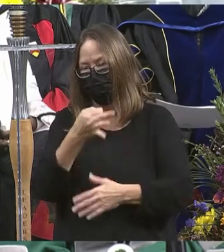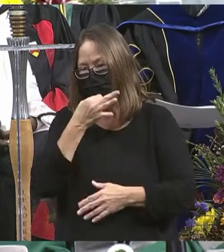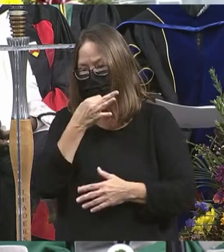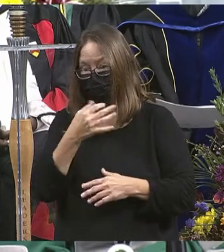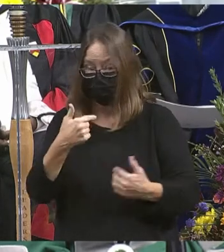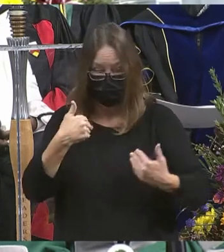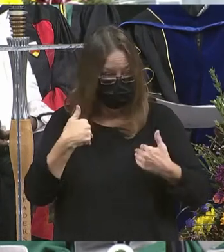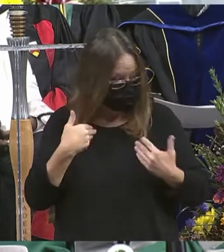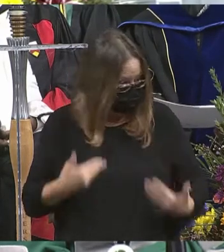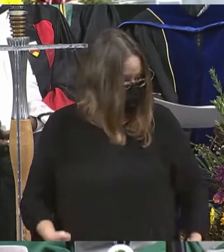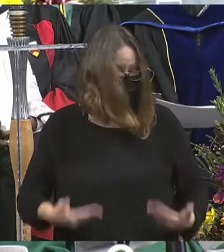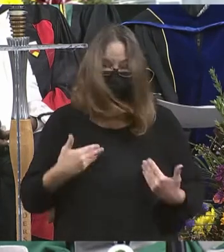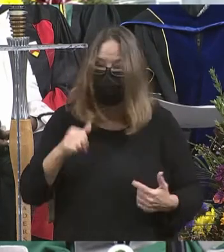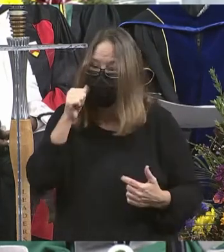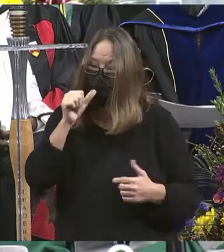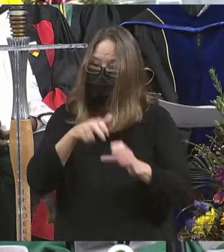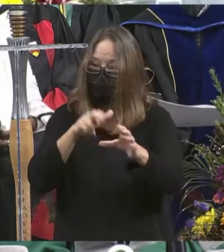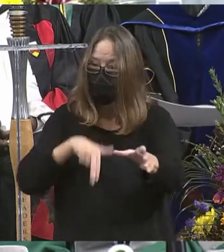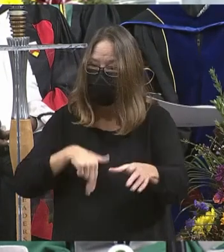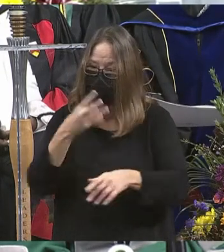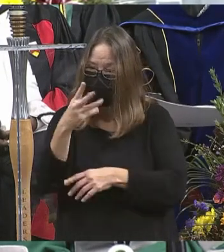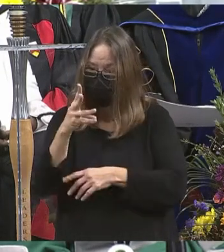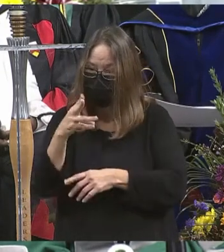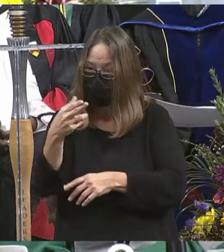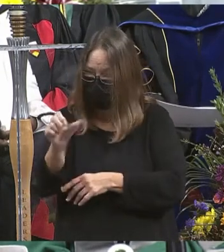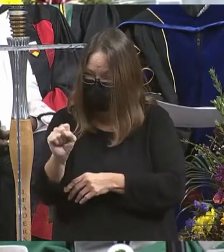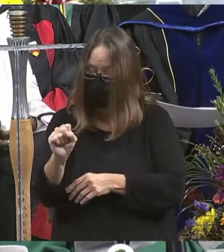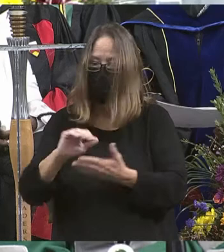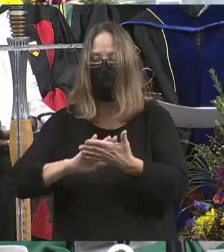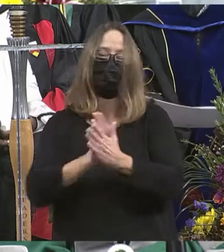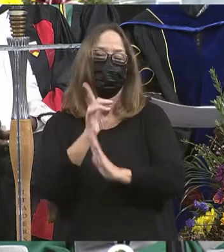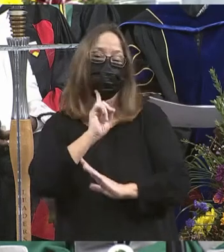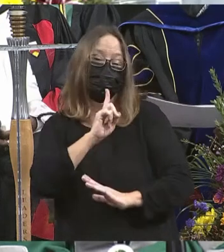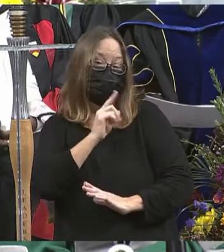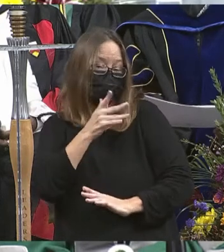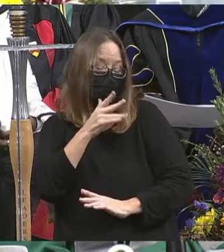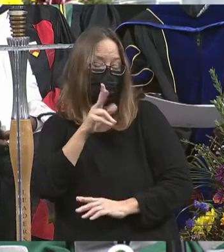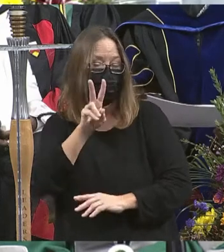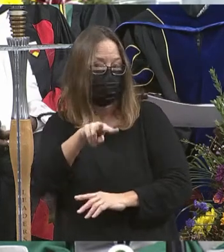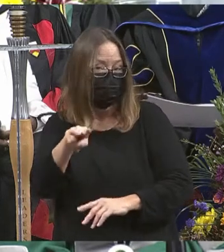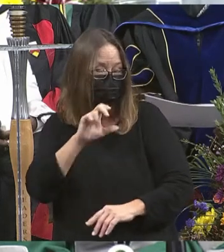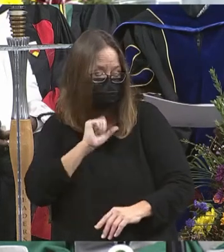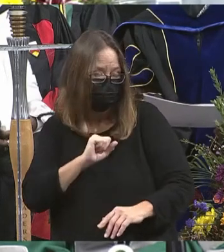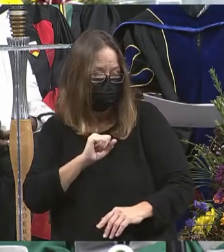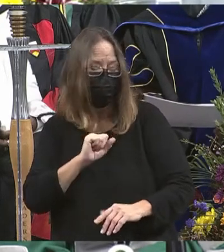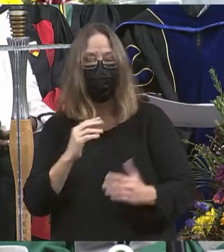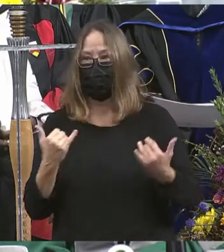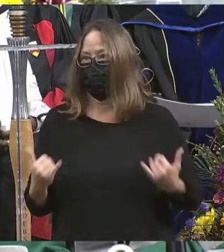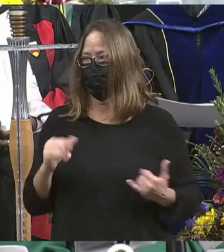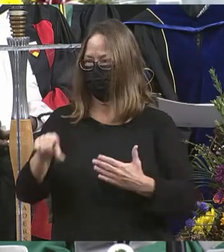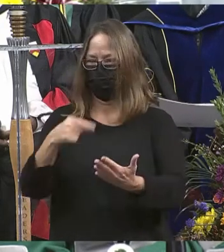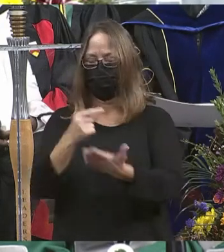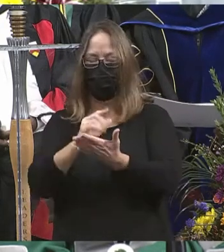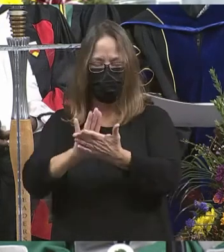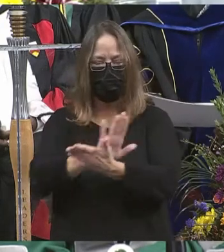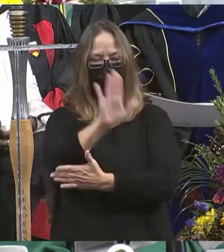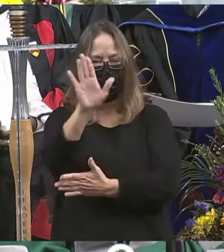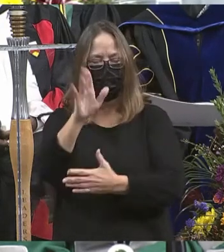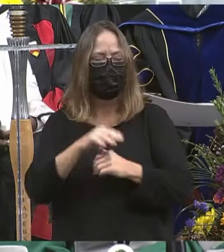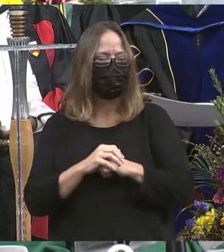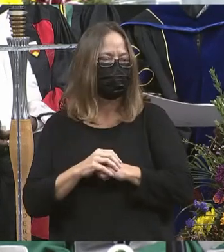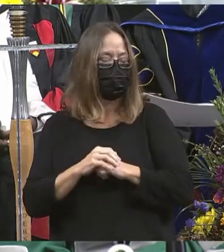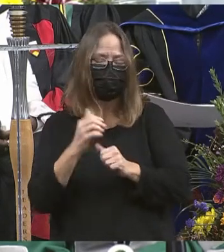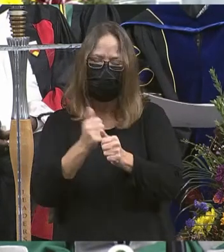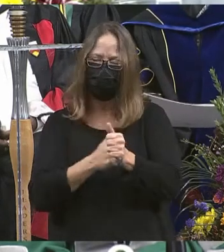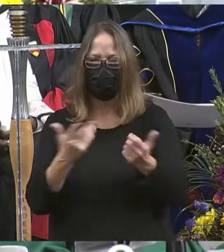Me, the girl who dropped out of high school at 16 and became a single mother at 22 and graduating from college. Everyone here today